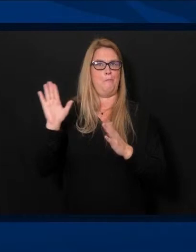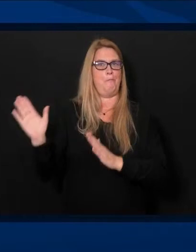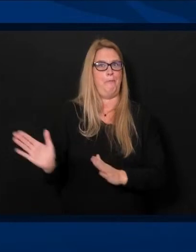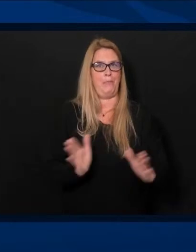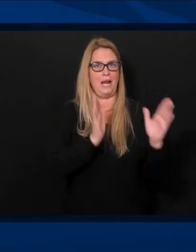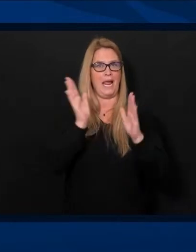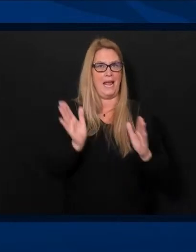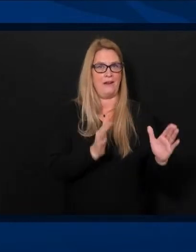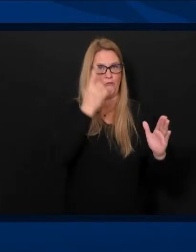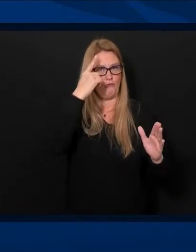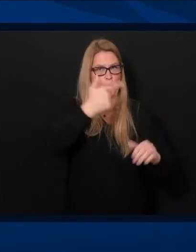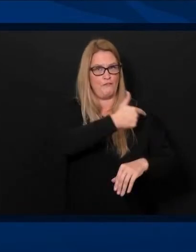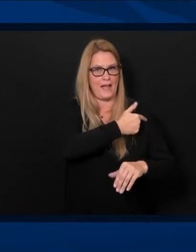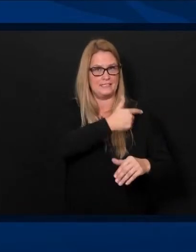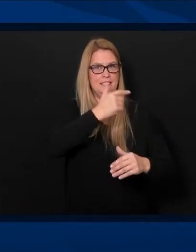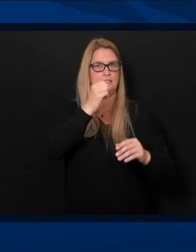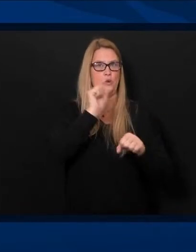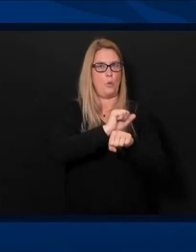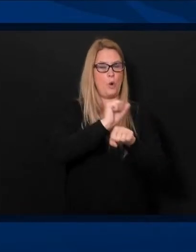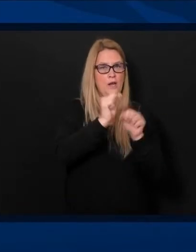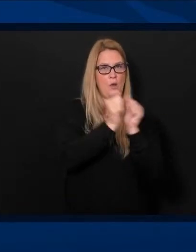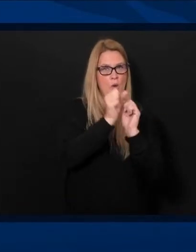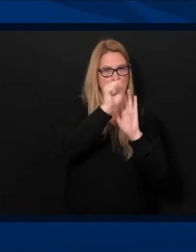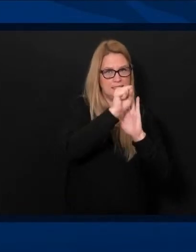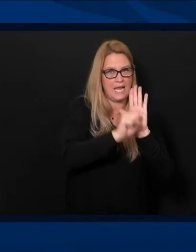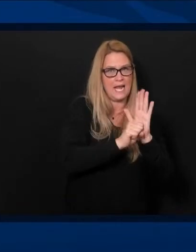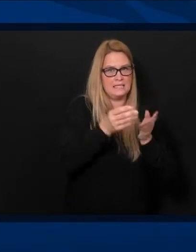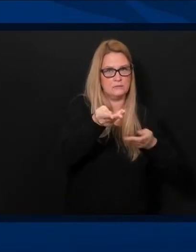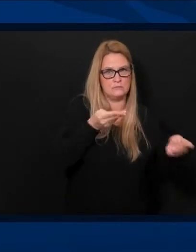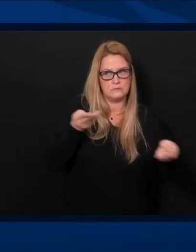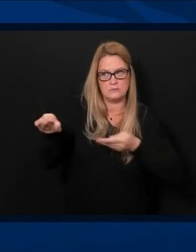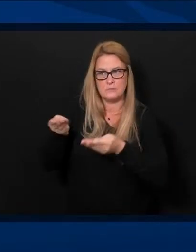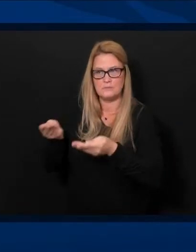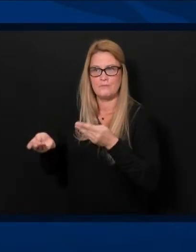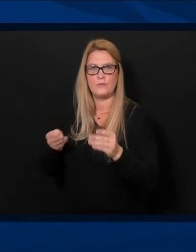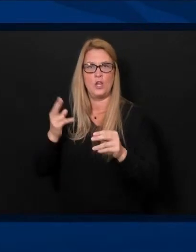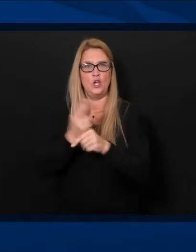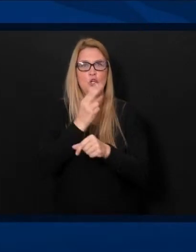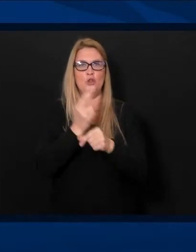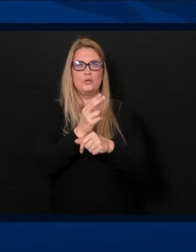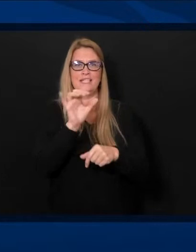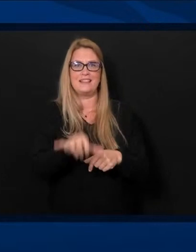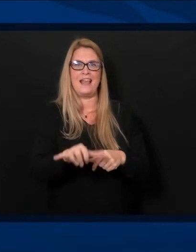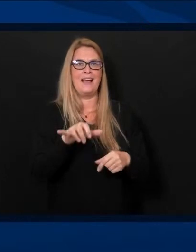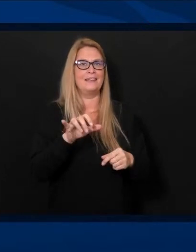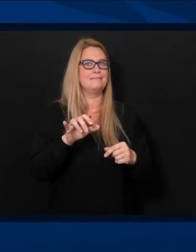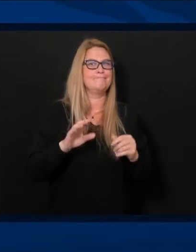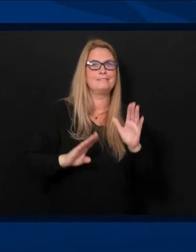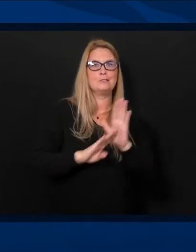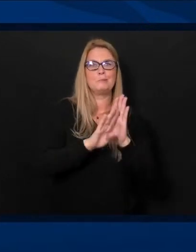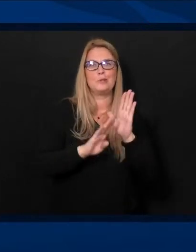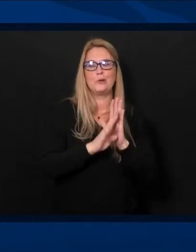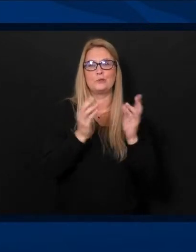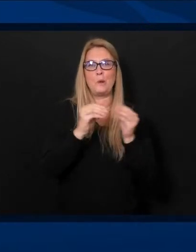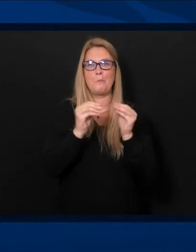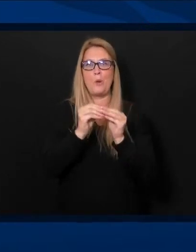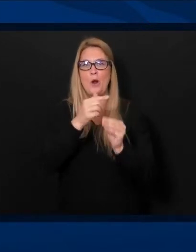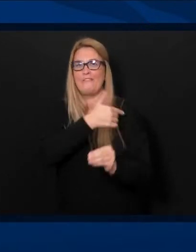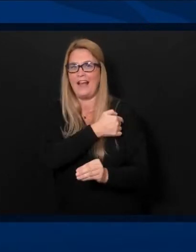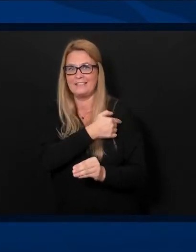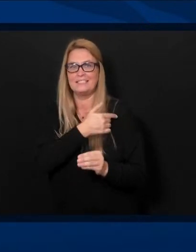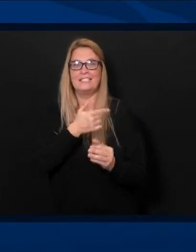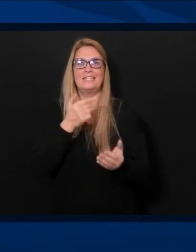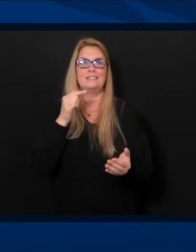plan to work with states and use the Defense Authorization Act Production Act to try to get more vaccines